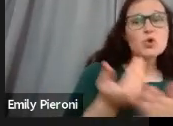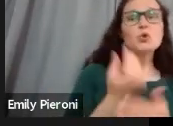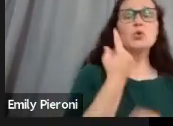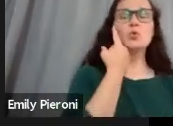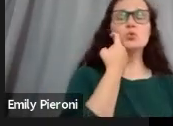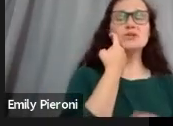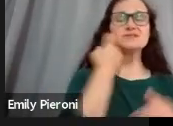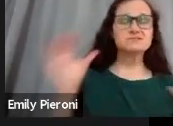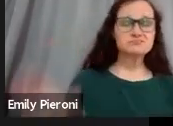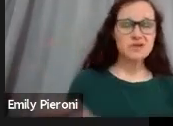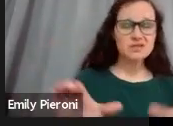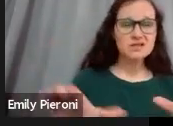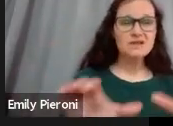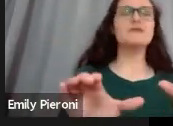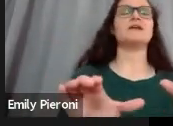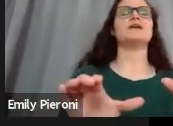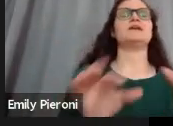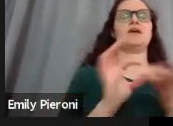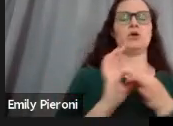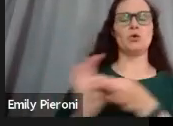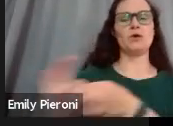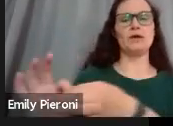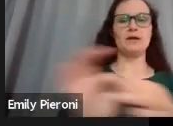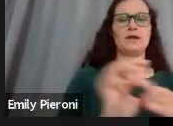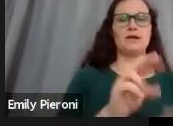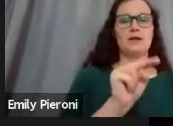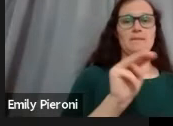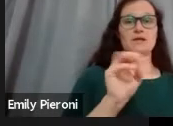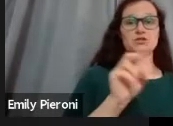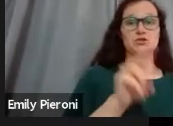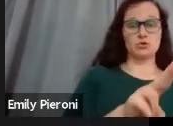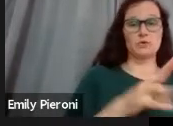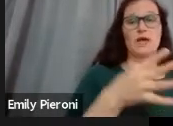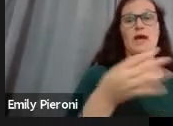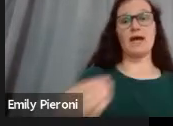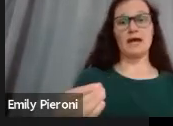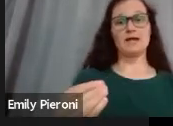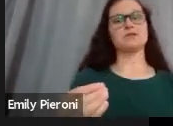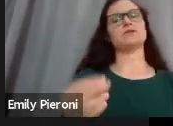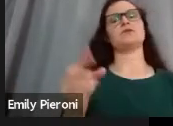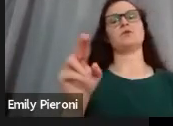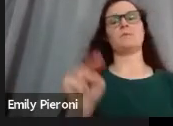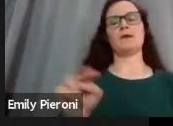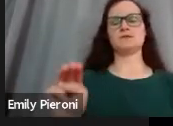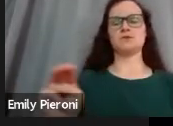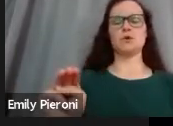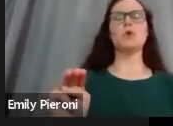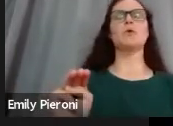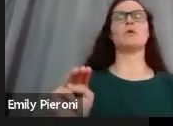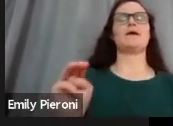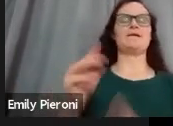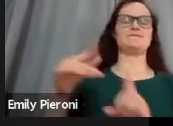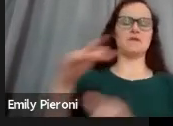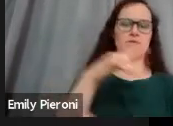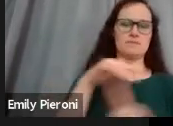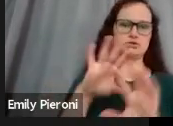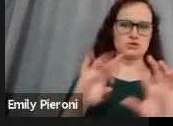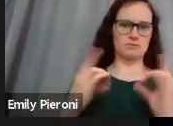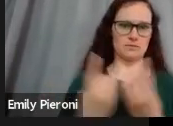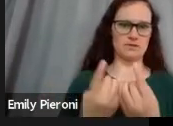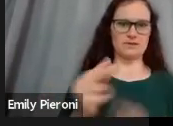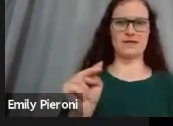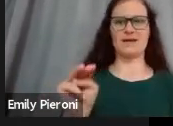activity coordinated between New Mexico State and the New Mexico Environment Department based upon House